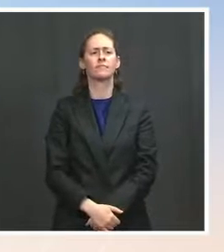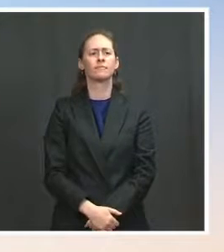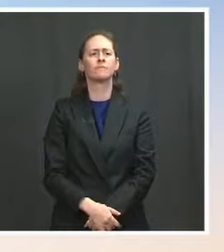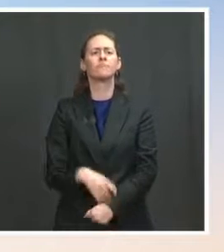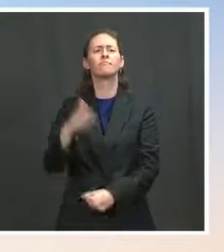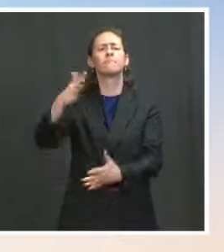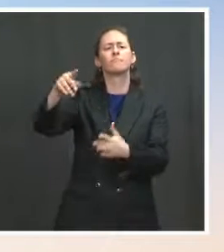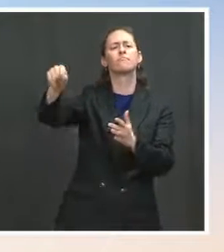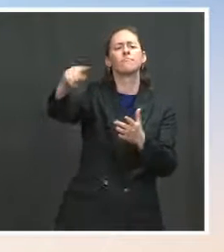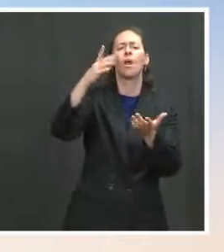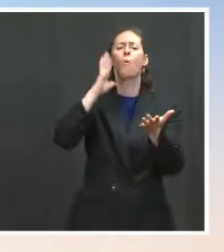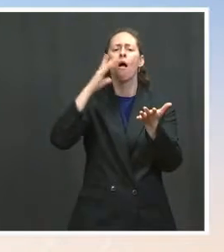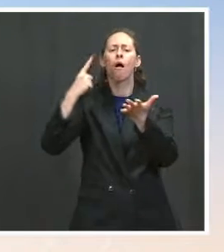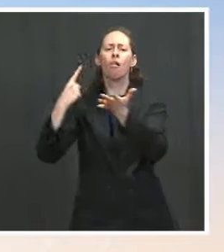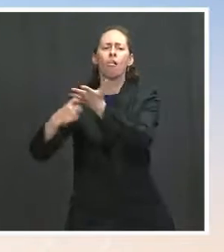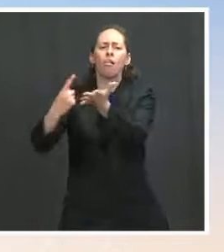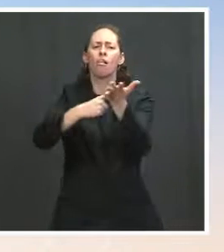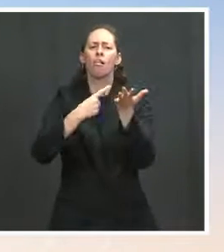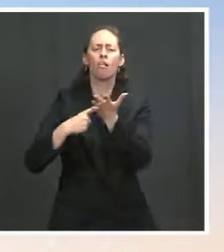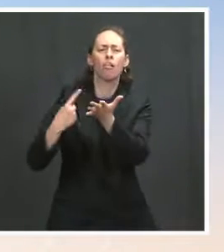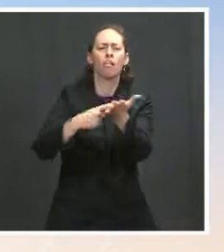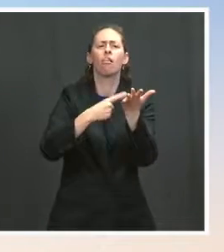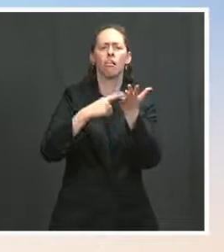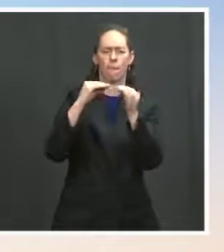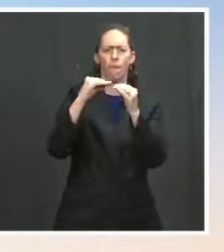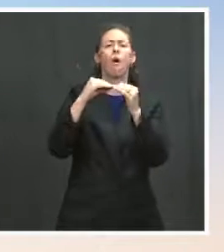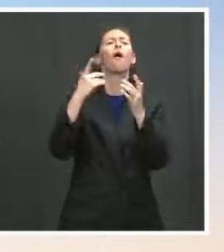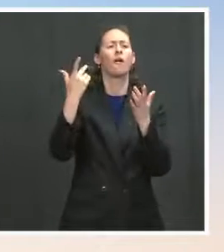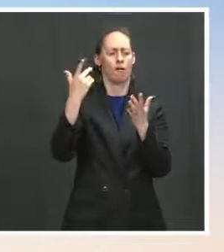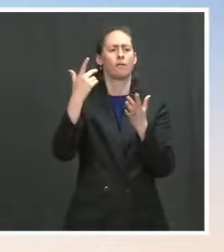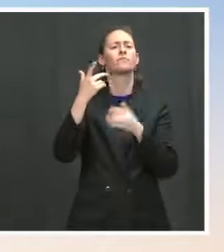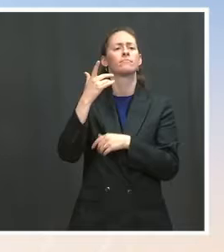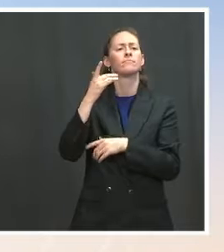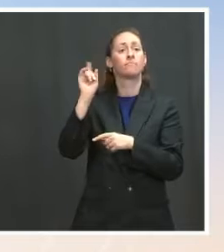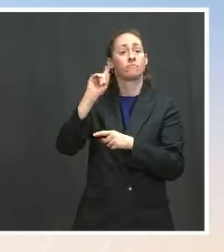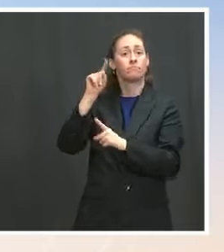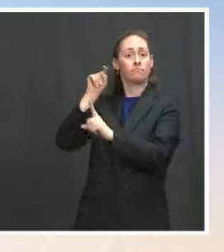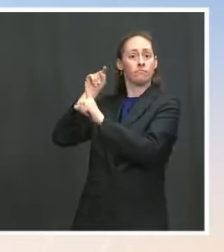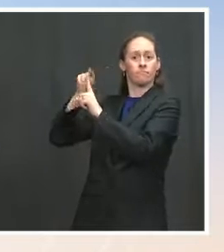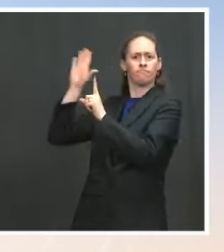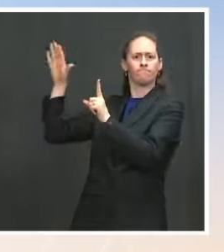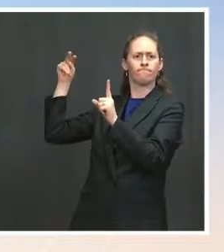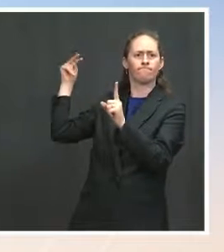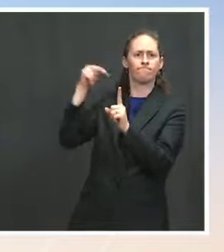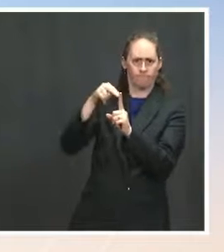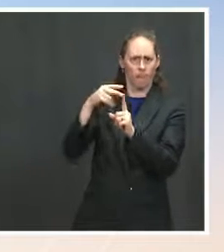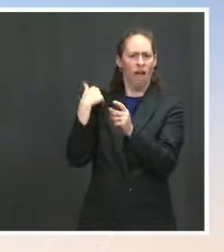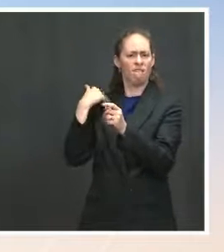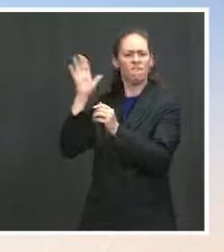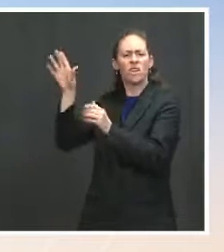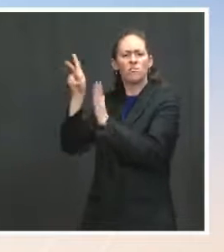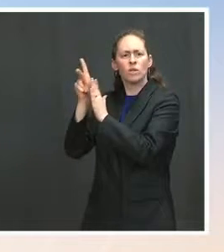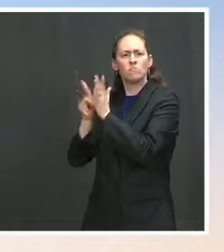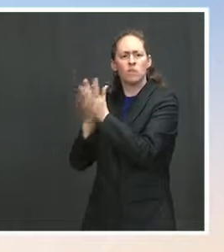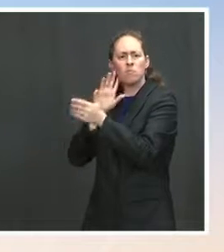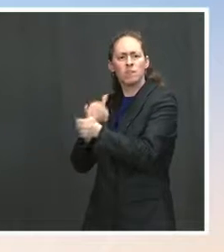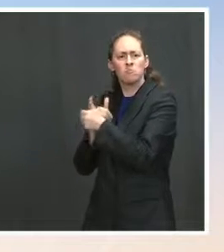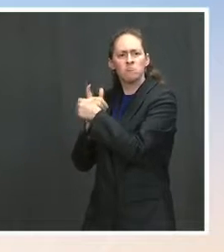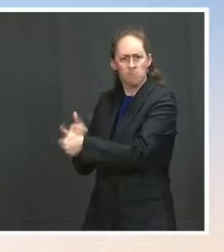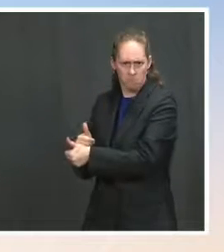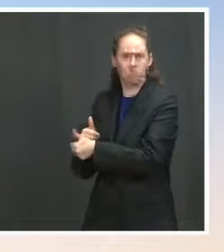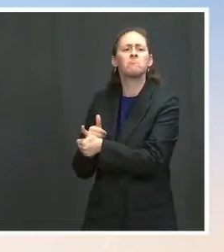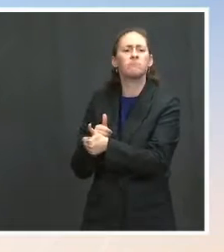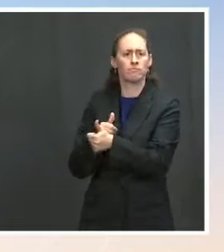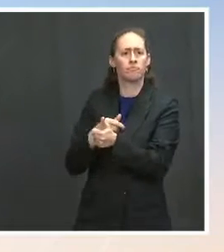this is the position of the President of the United States, what principles he wants to abide by as president, and he conveyed that publicly,